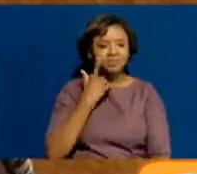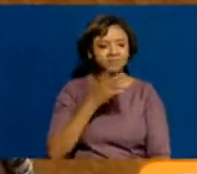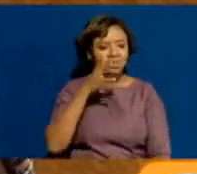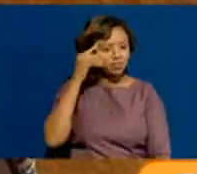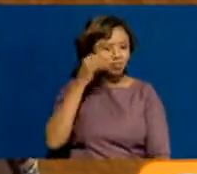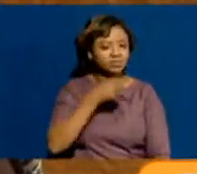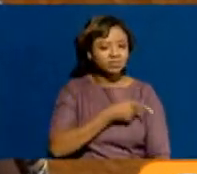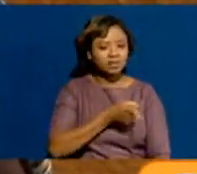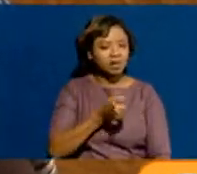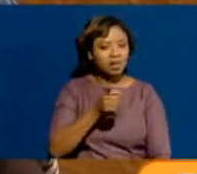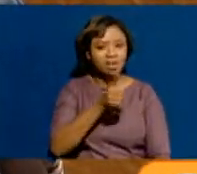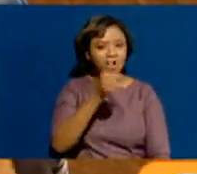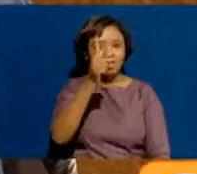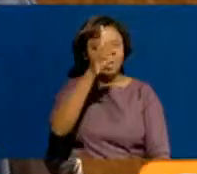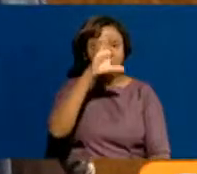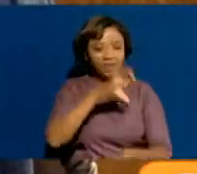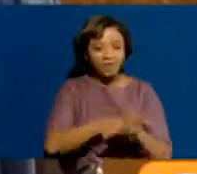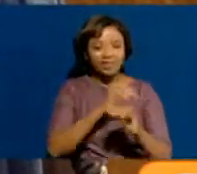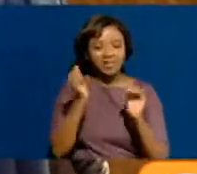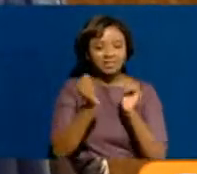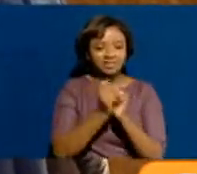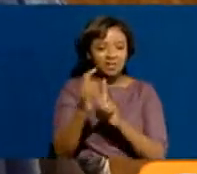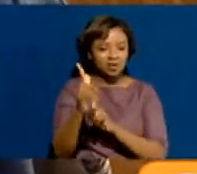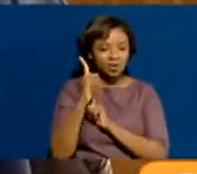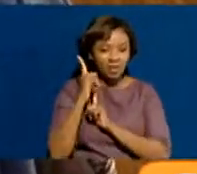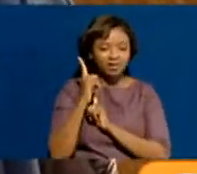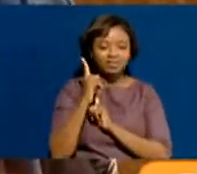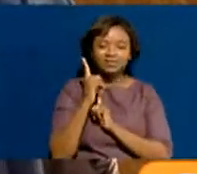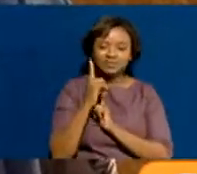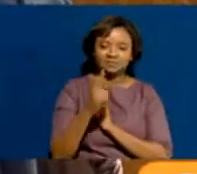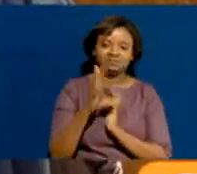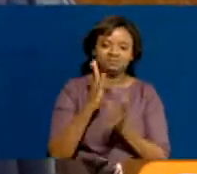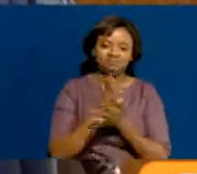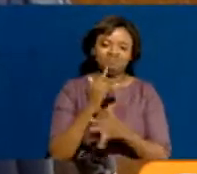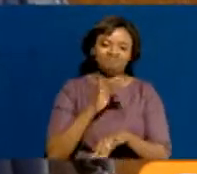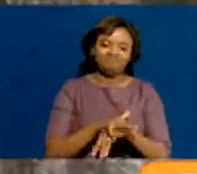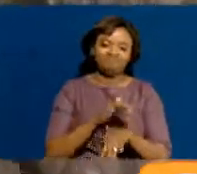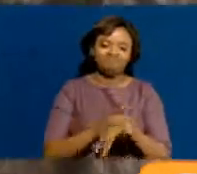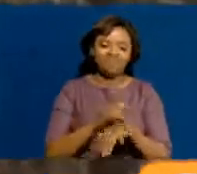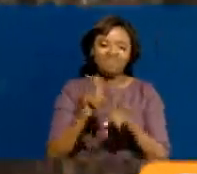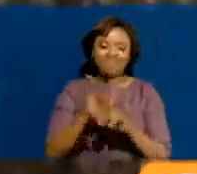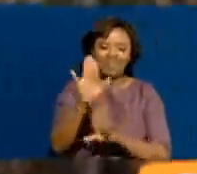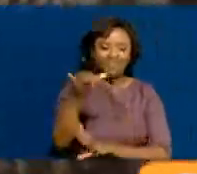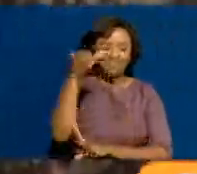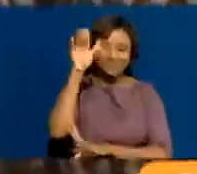receive the Ten Commandments. It has been excellent. Those camel rides.